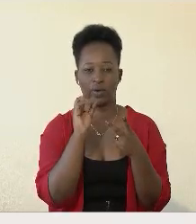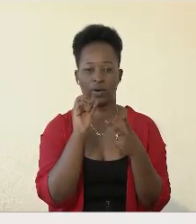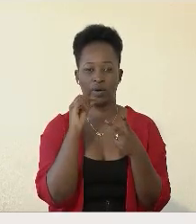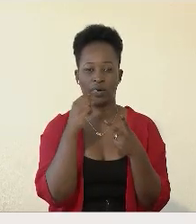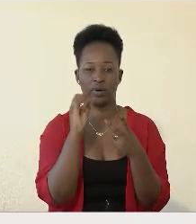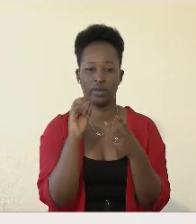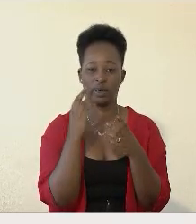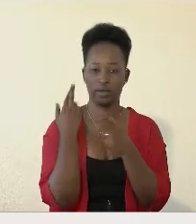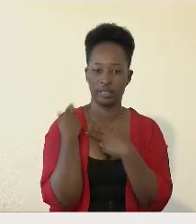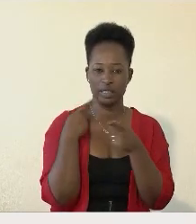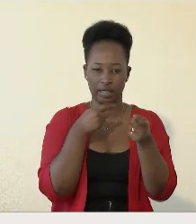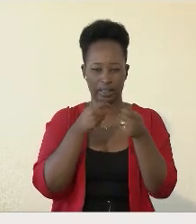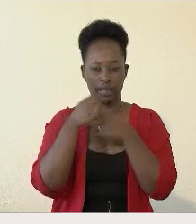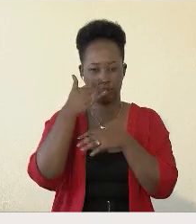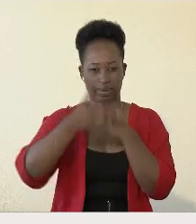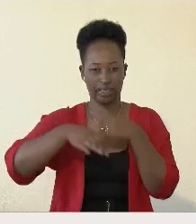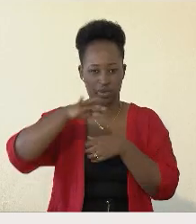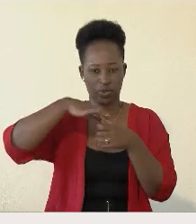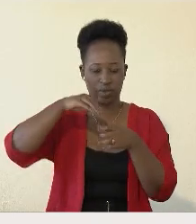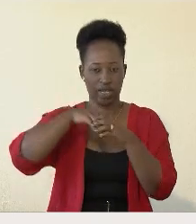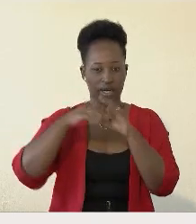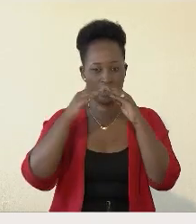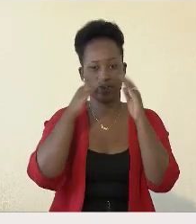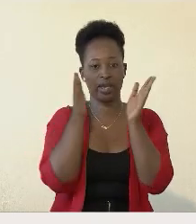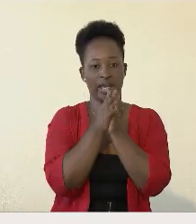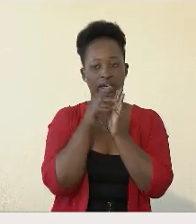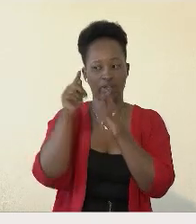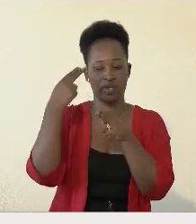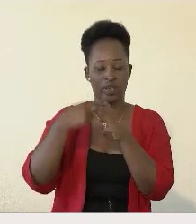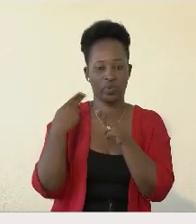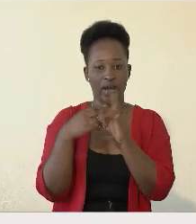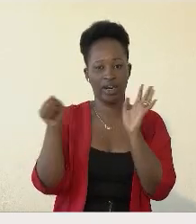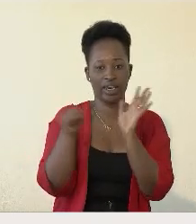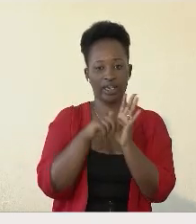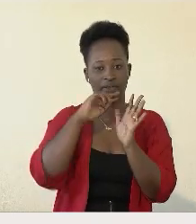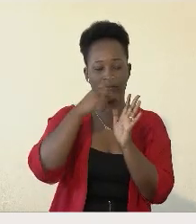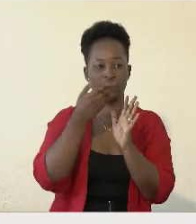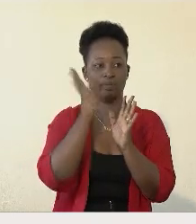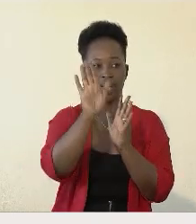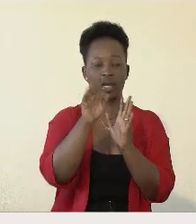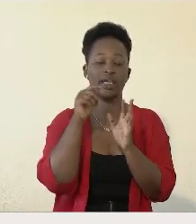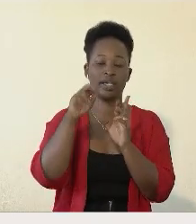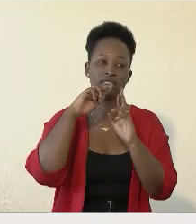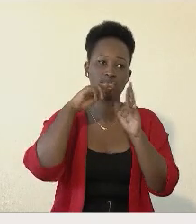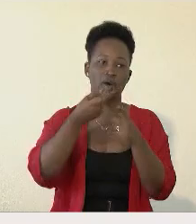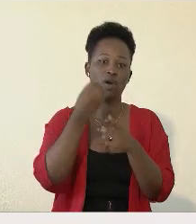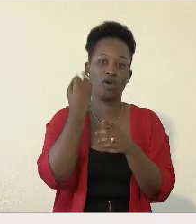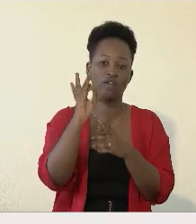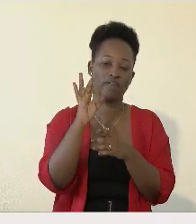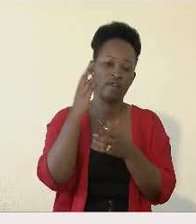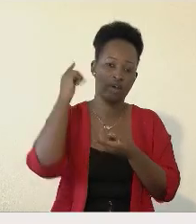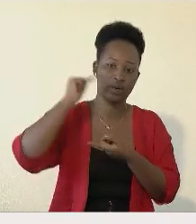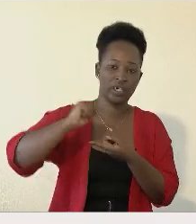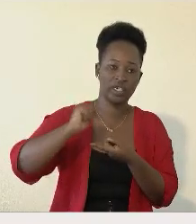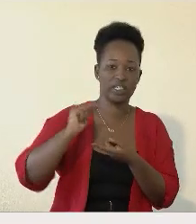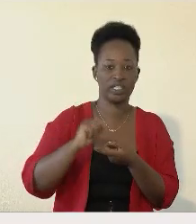that brings what you call negative feedback. Negative feedback is responsible for decreasing or diminishing